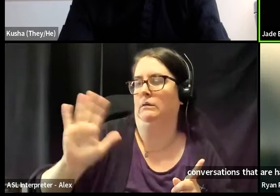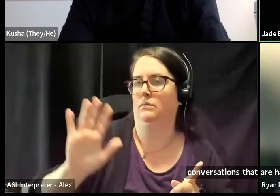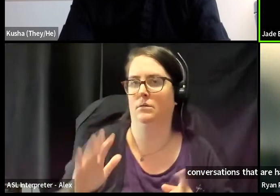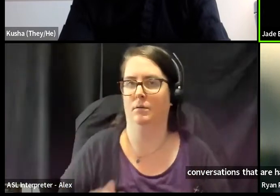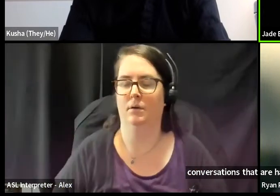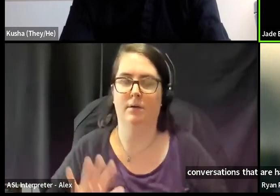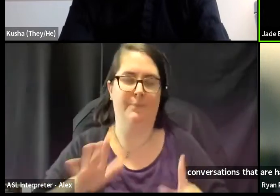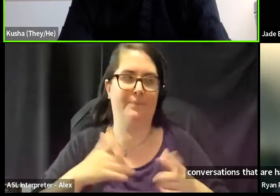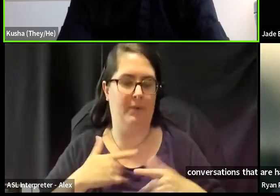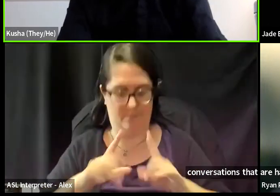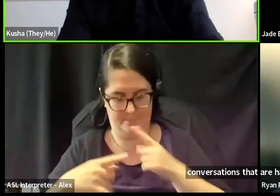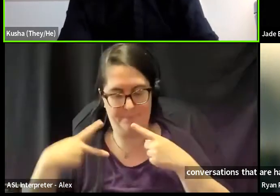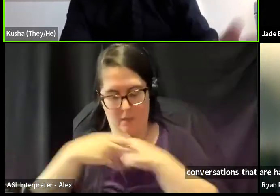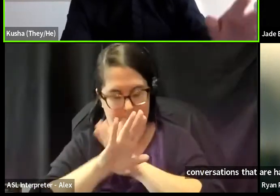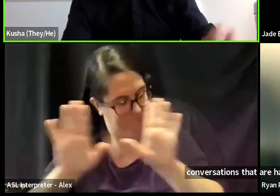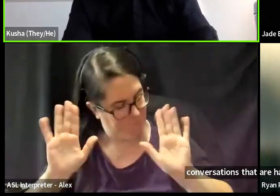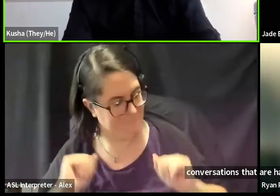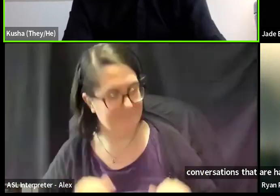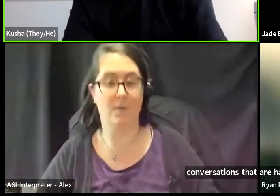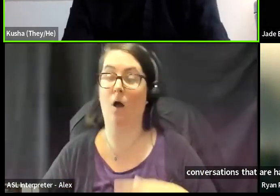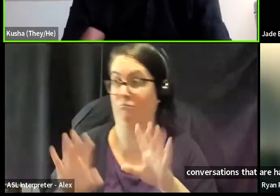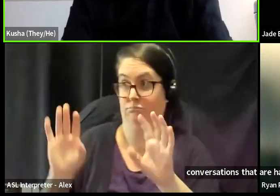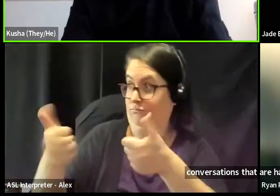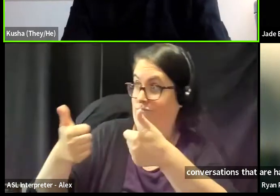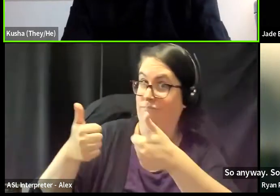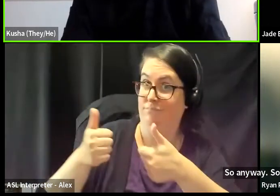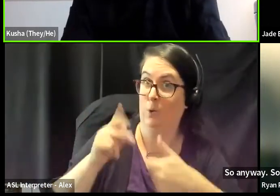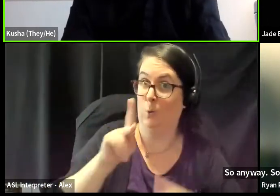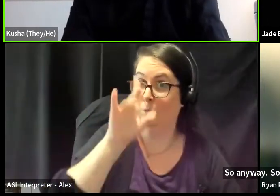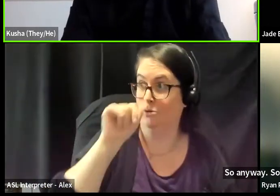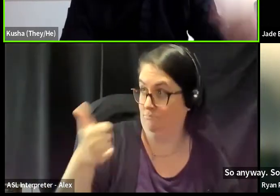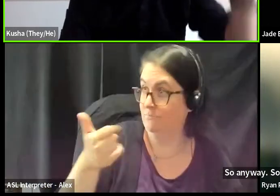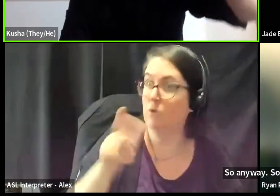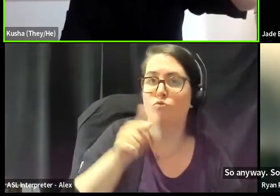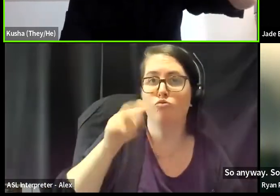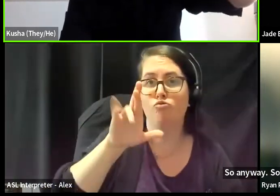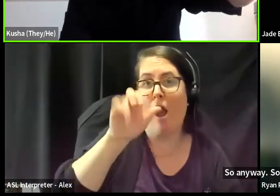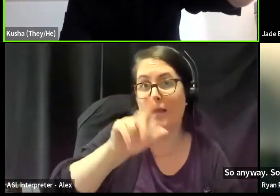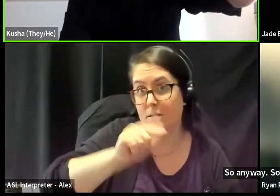sorry. Okay. No, thank you. Ryan,